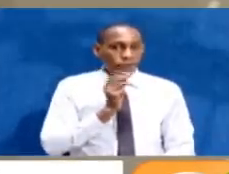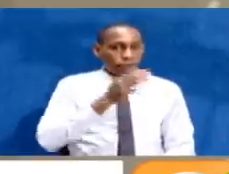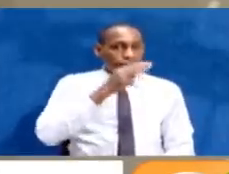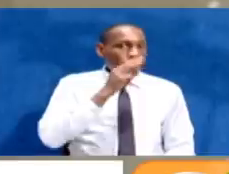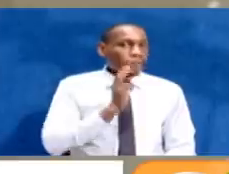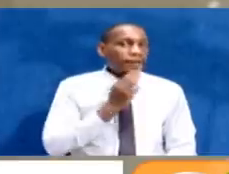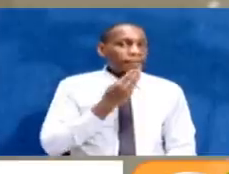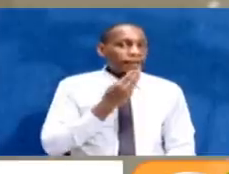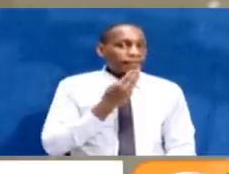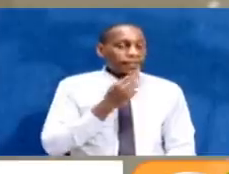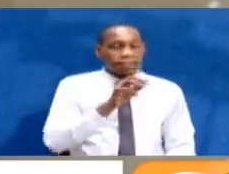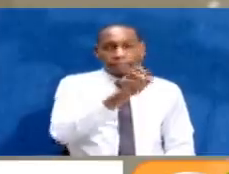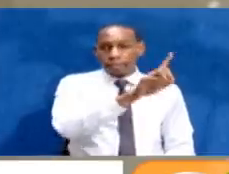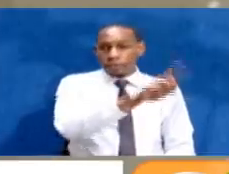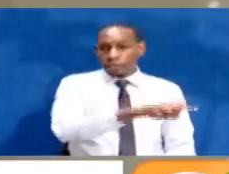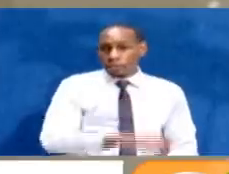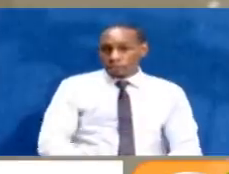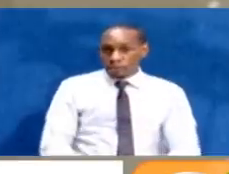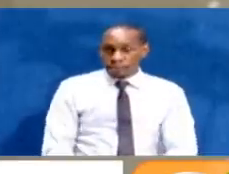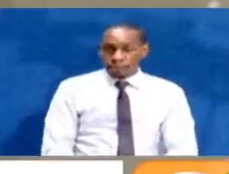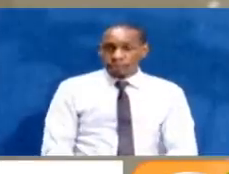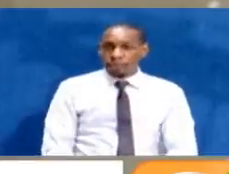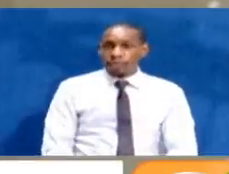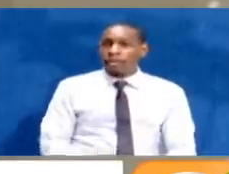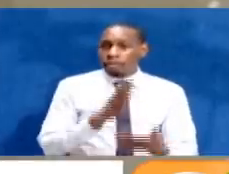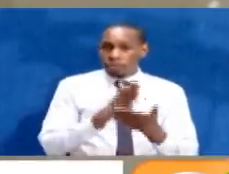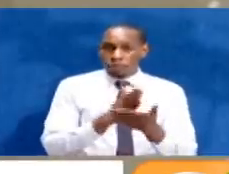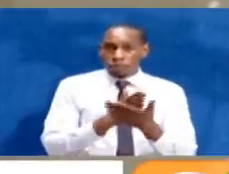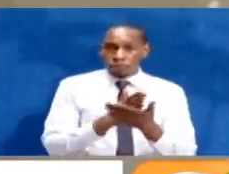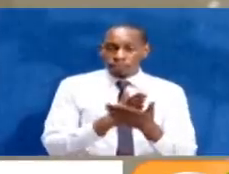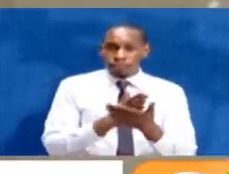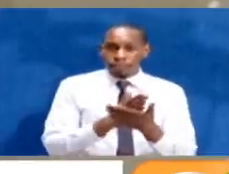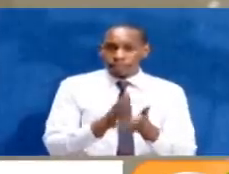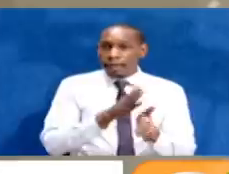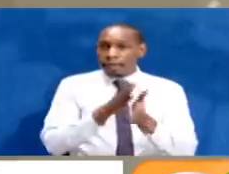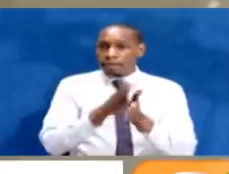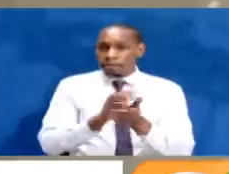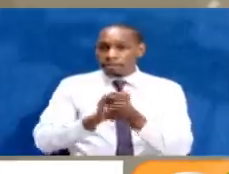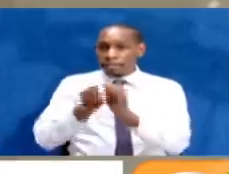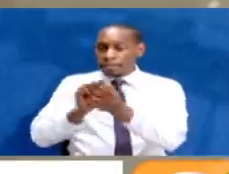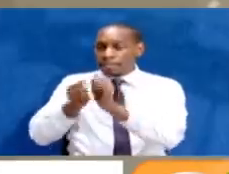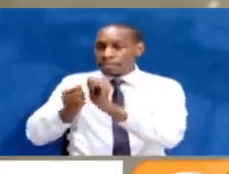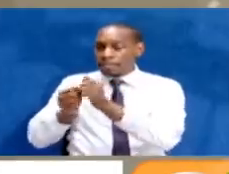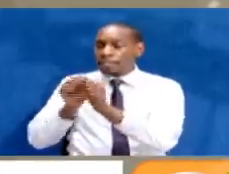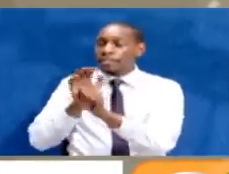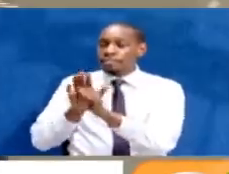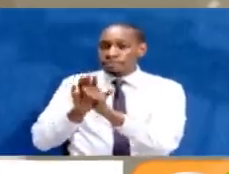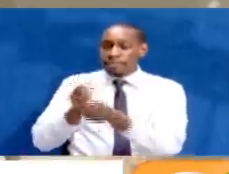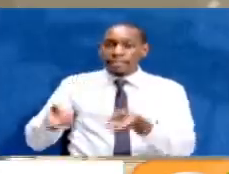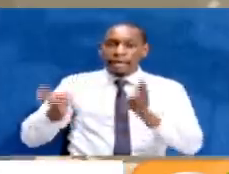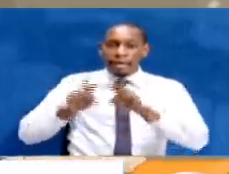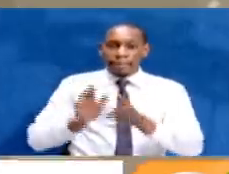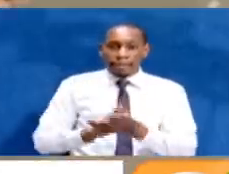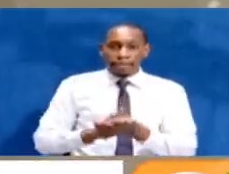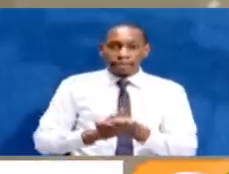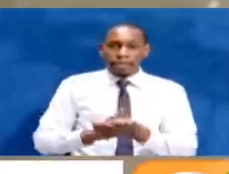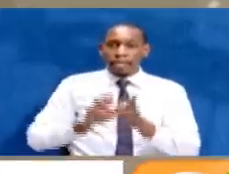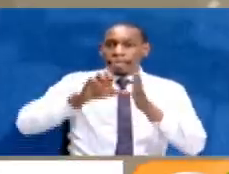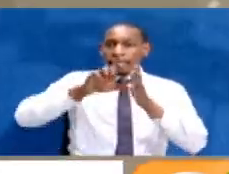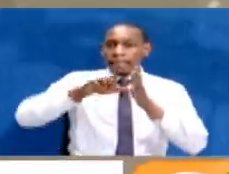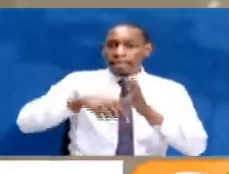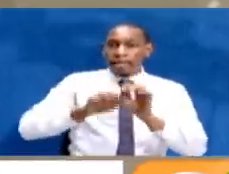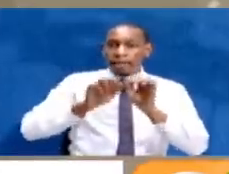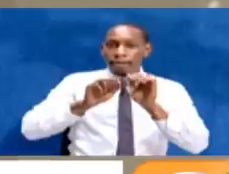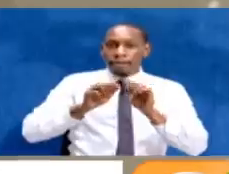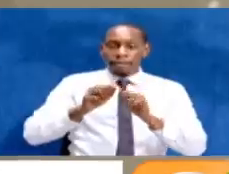and Musalia Mudavadi? So quite a number of cards will be, moved and shuffled around. And eventually, we may